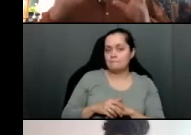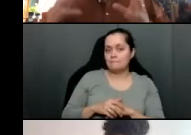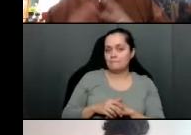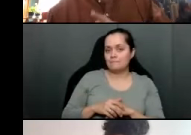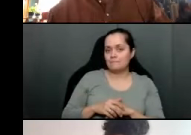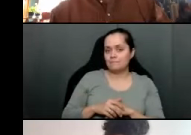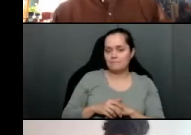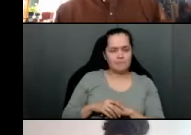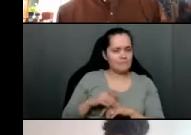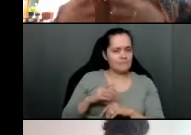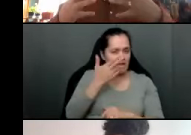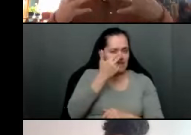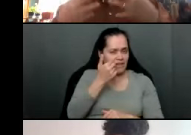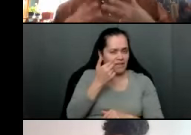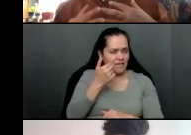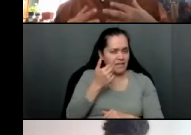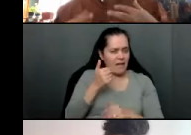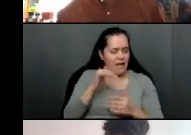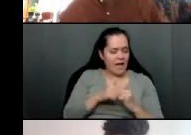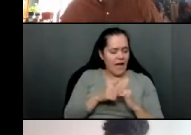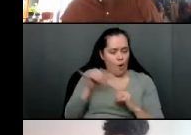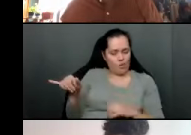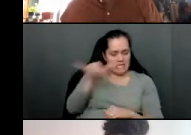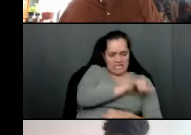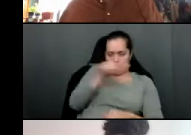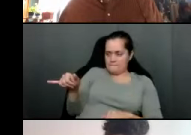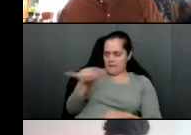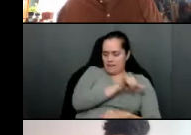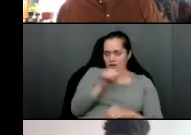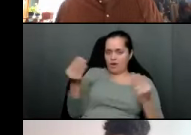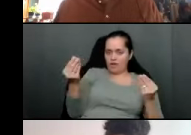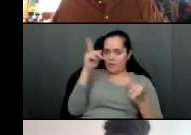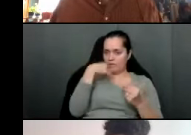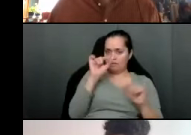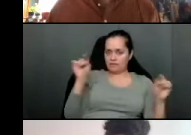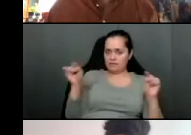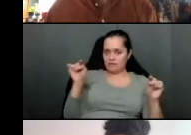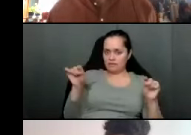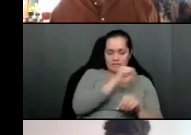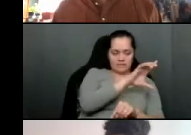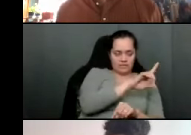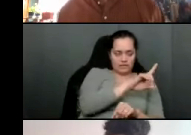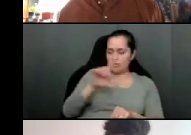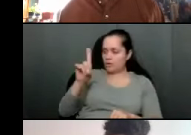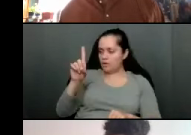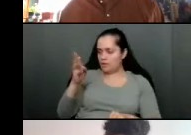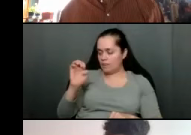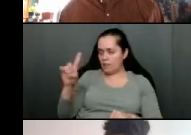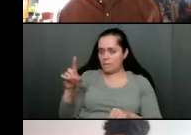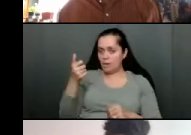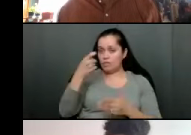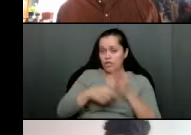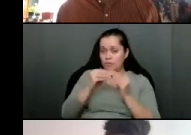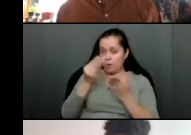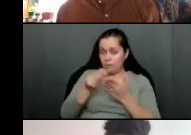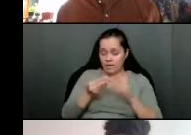It's even kind of funny how similar the property was. But which cost me more money,